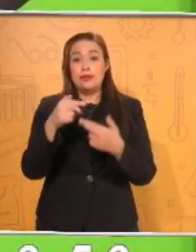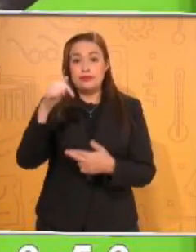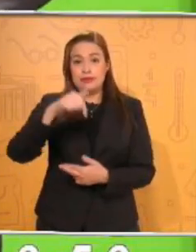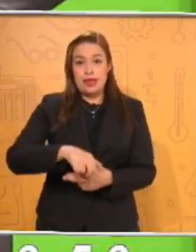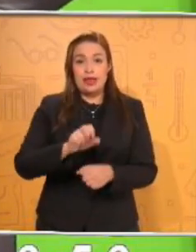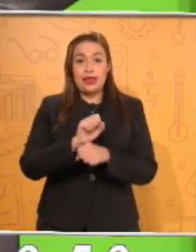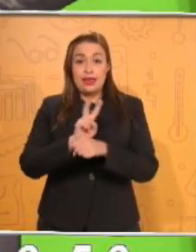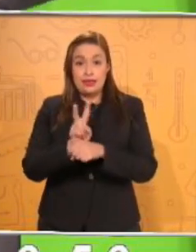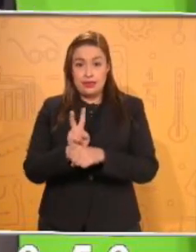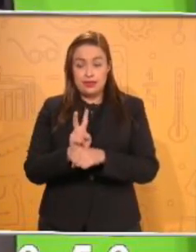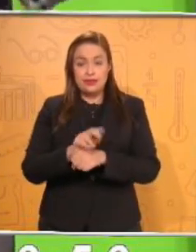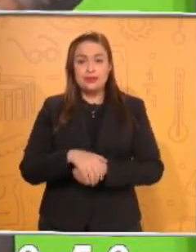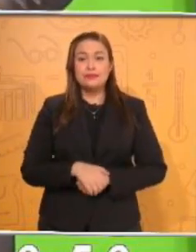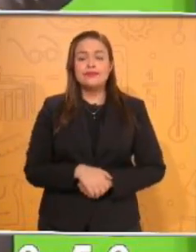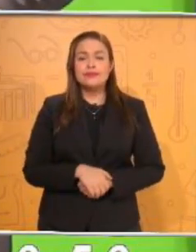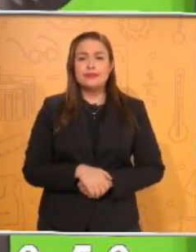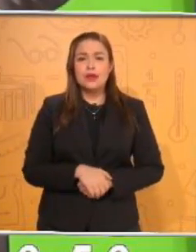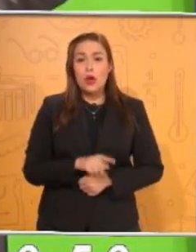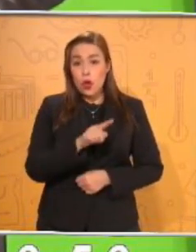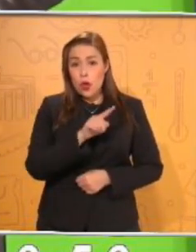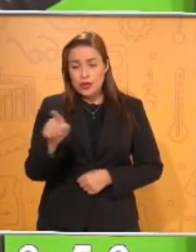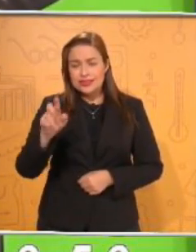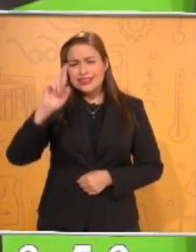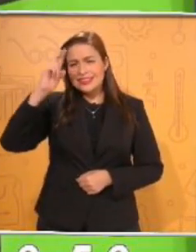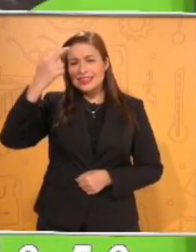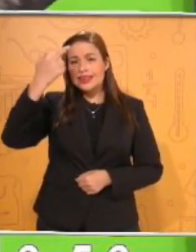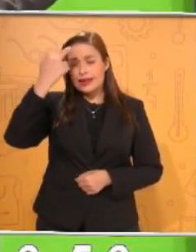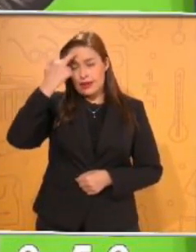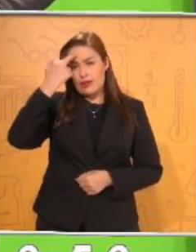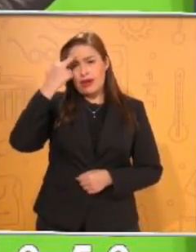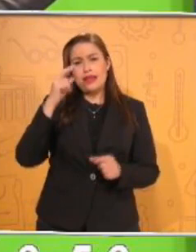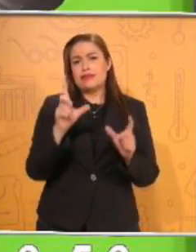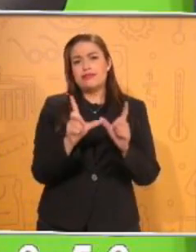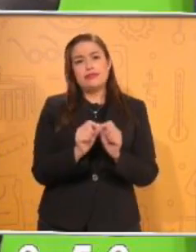television. Just remember something.